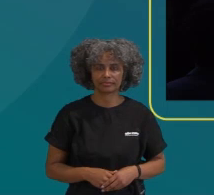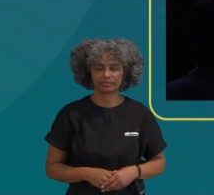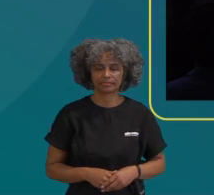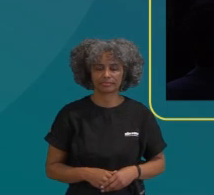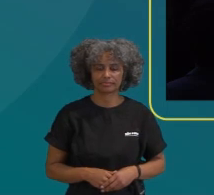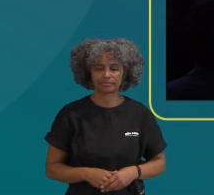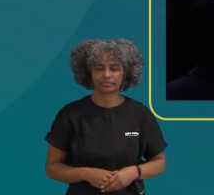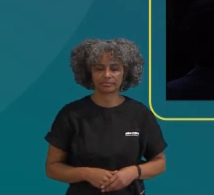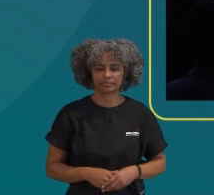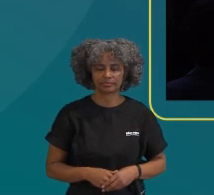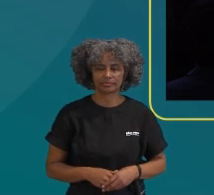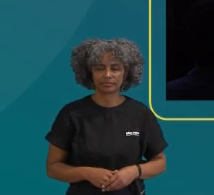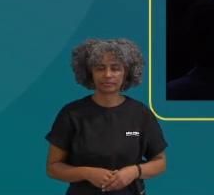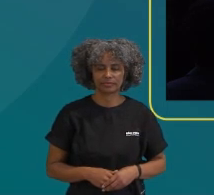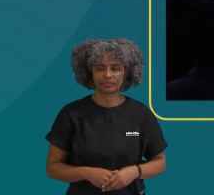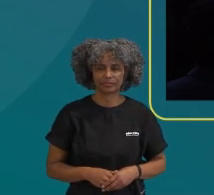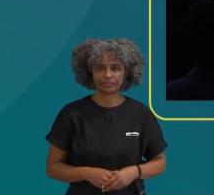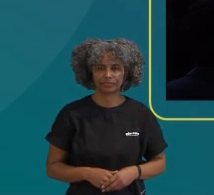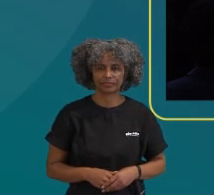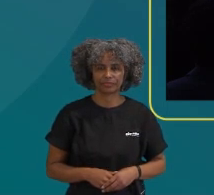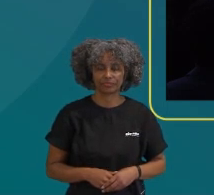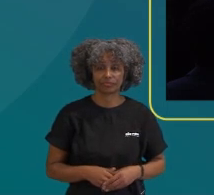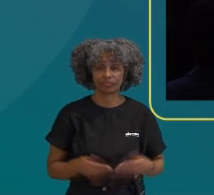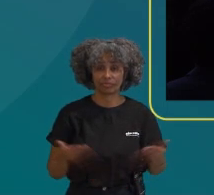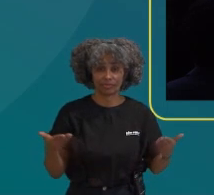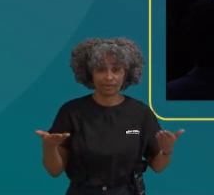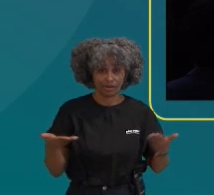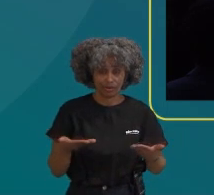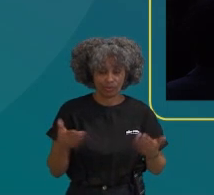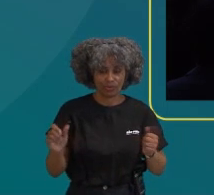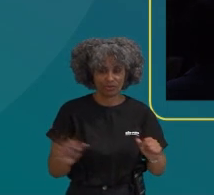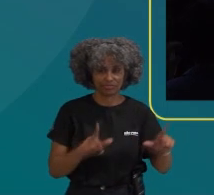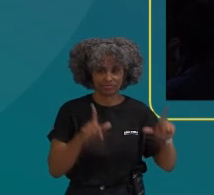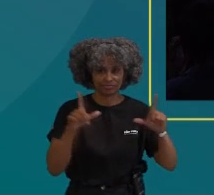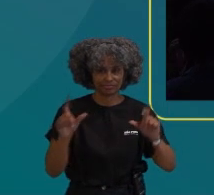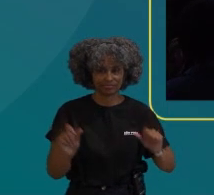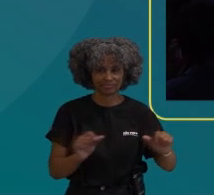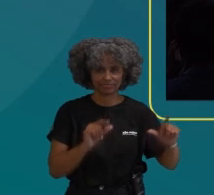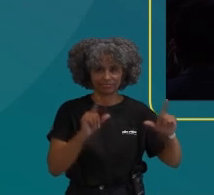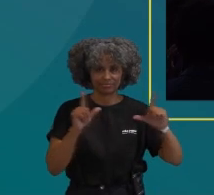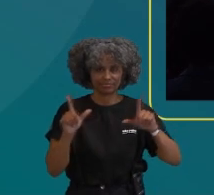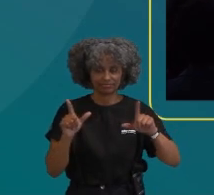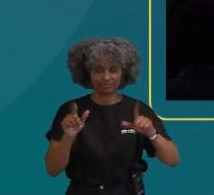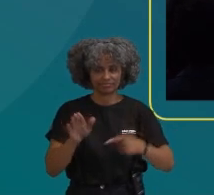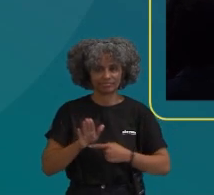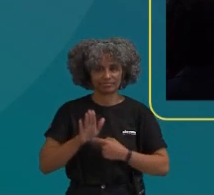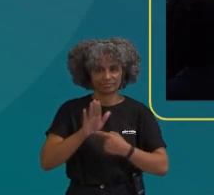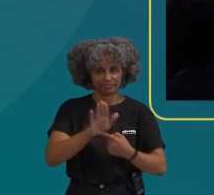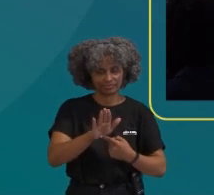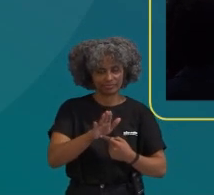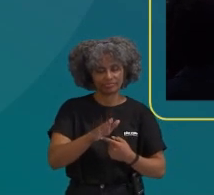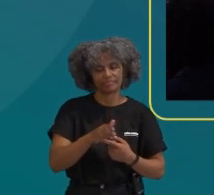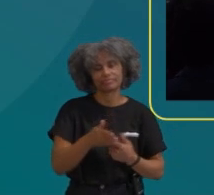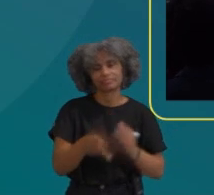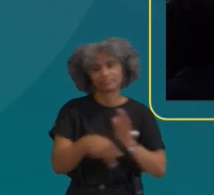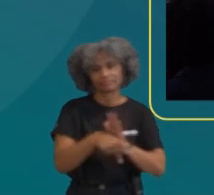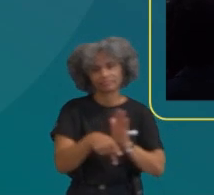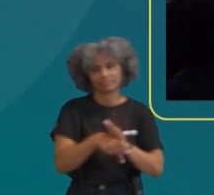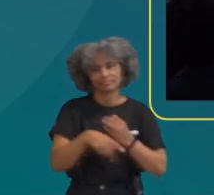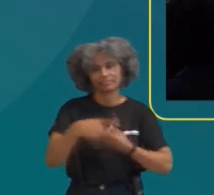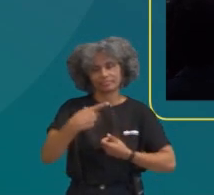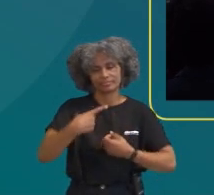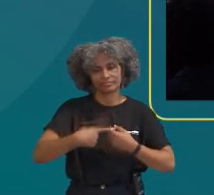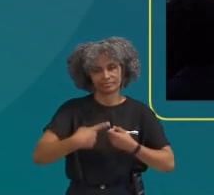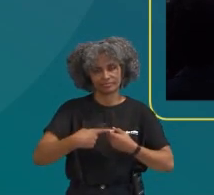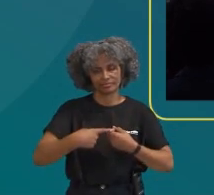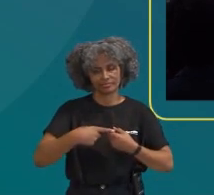Our presentation is just loading, I think, for the Manaus presentation. Can I get an indication from the back?